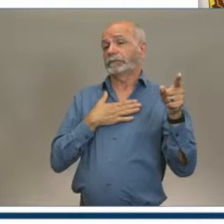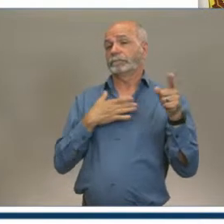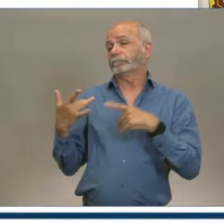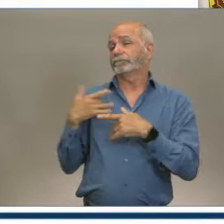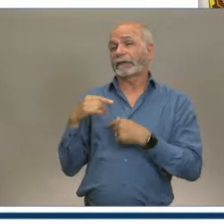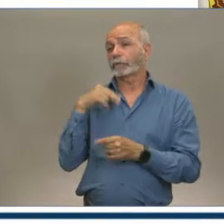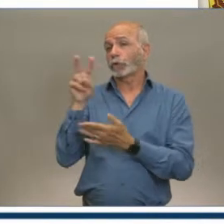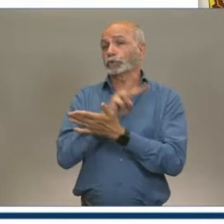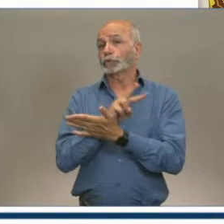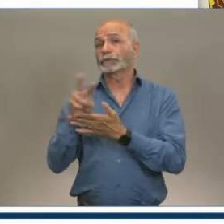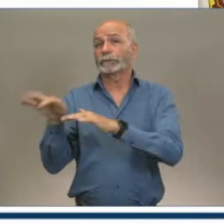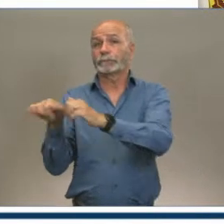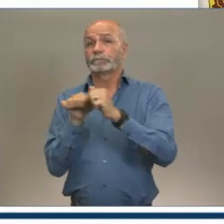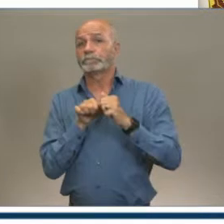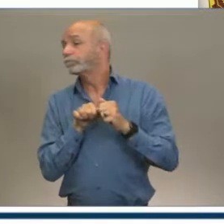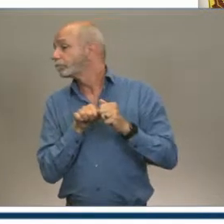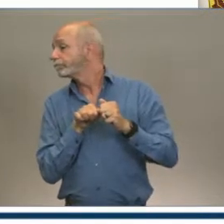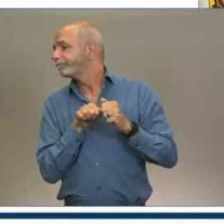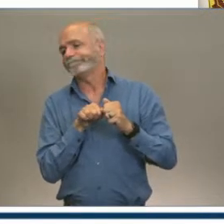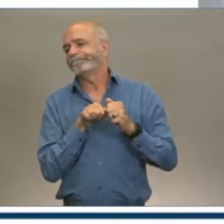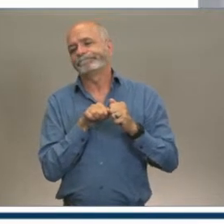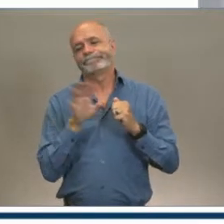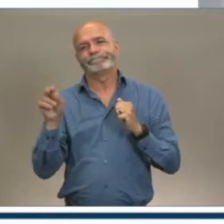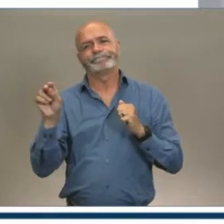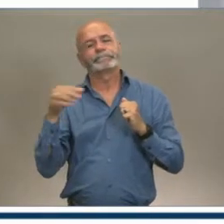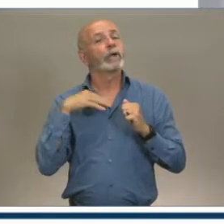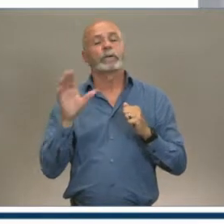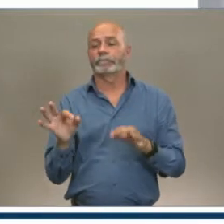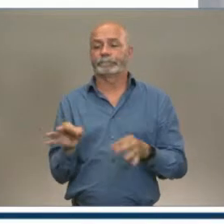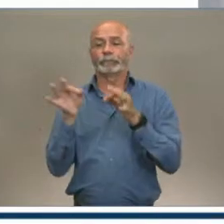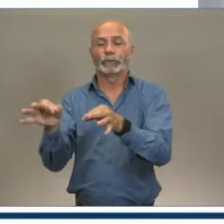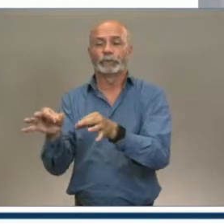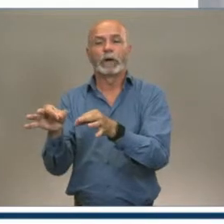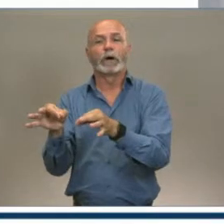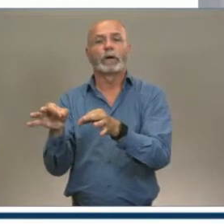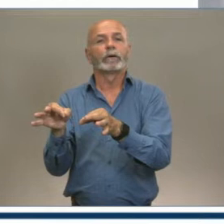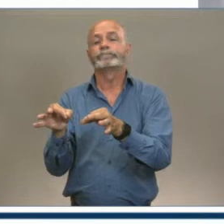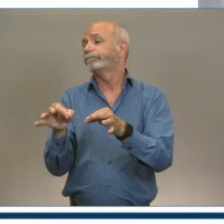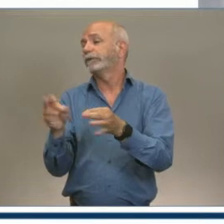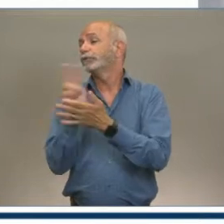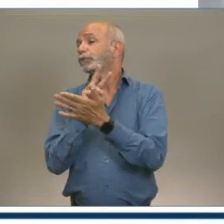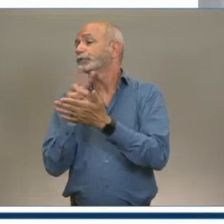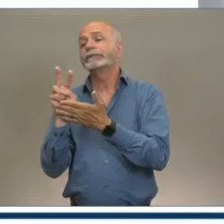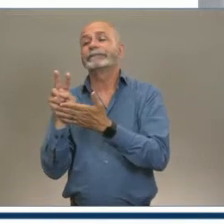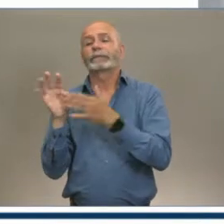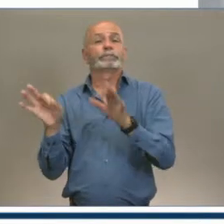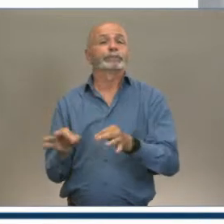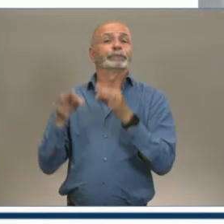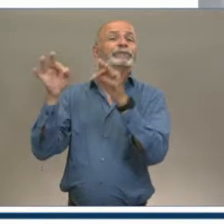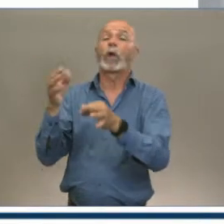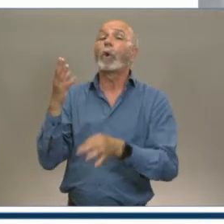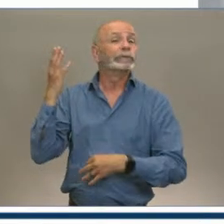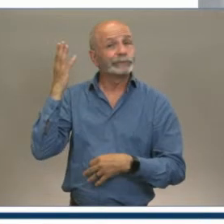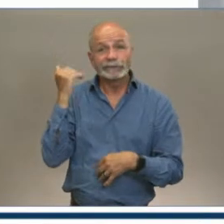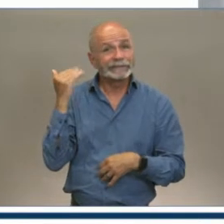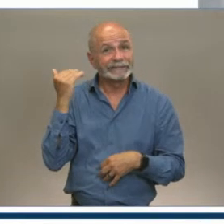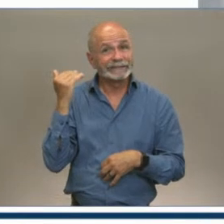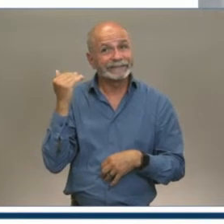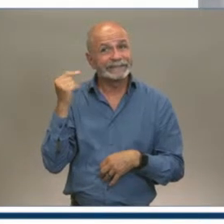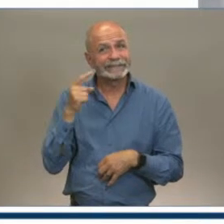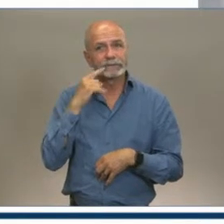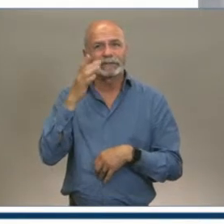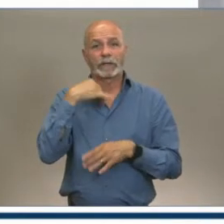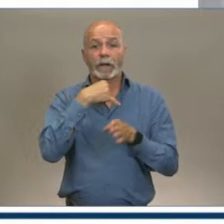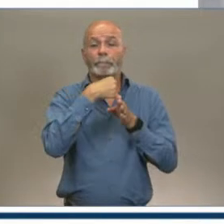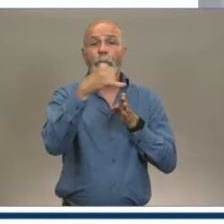look at. I think a lot of it is border protection, and then other measures that we have to have in place. So